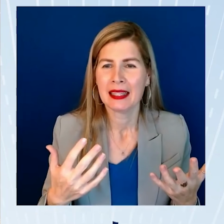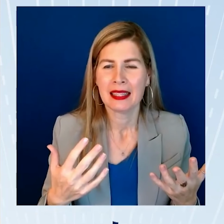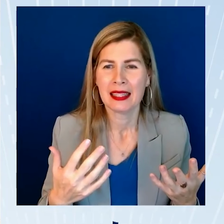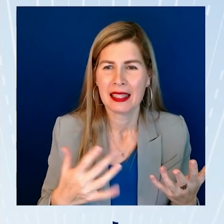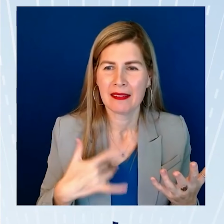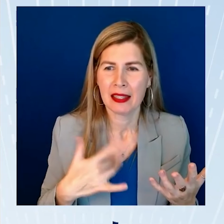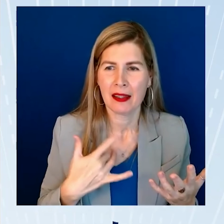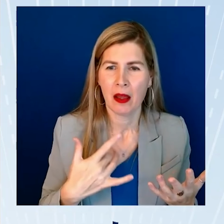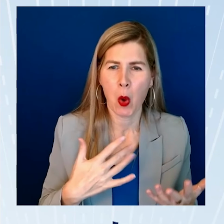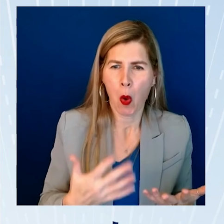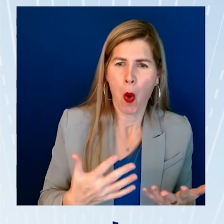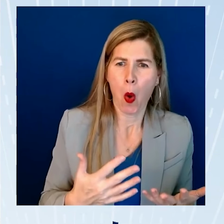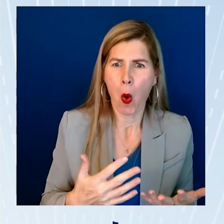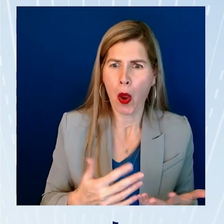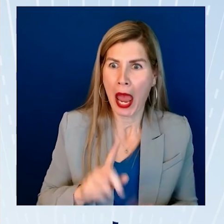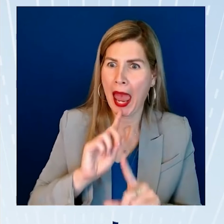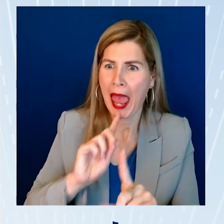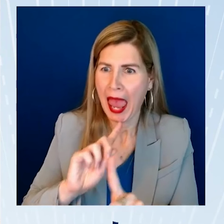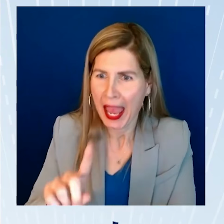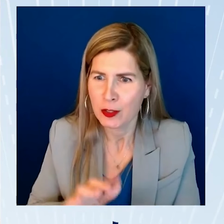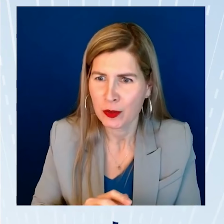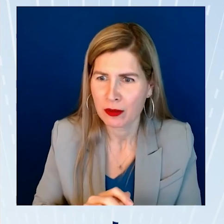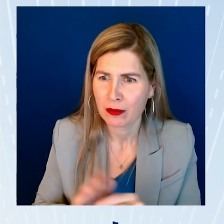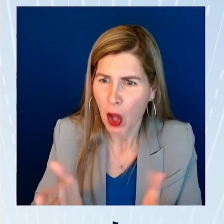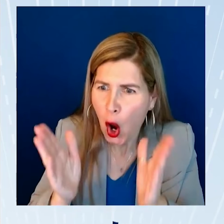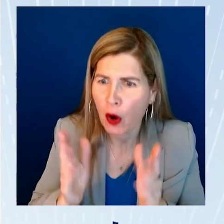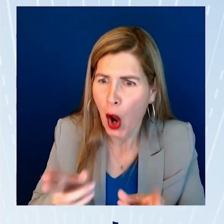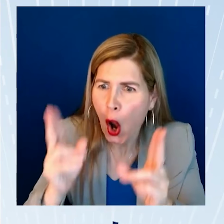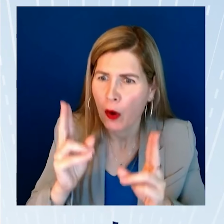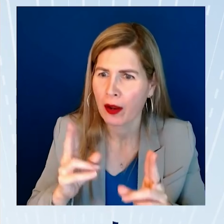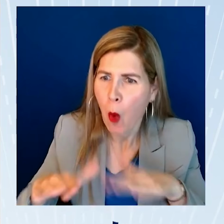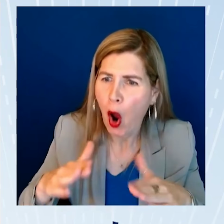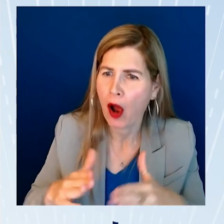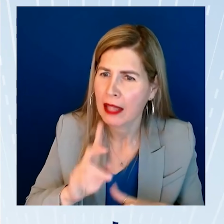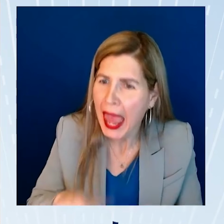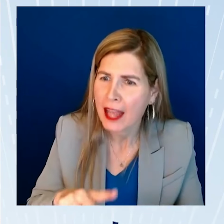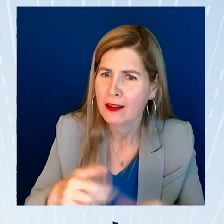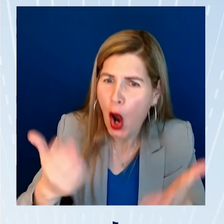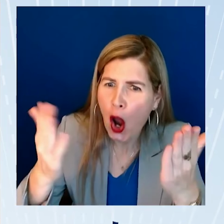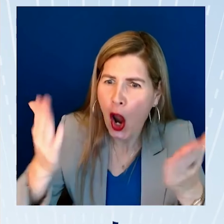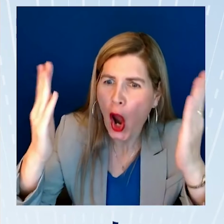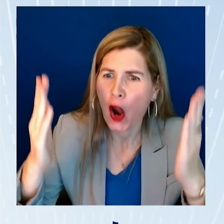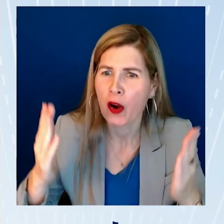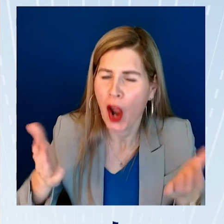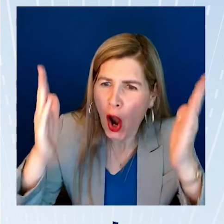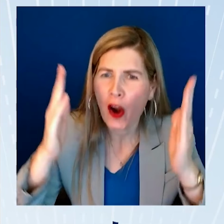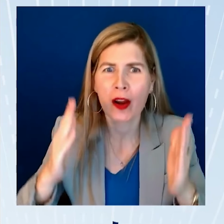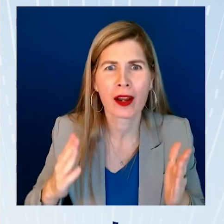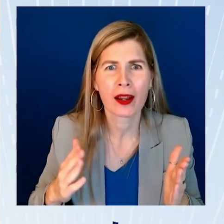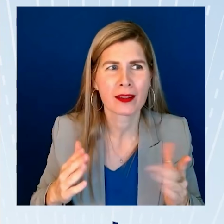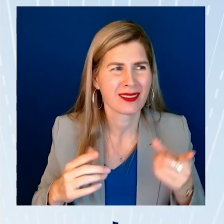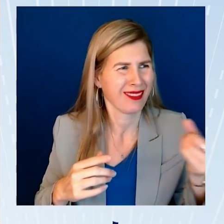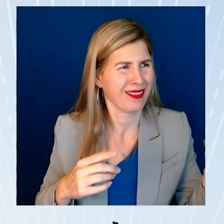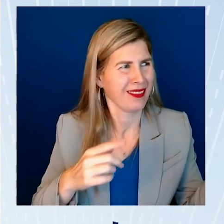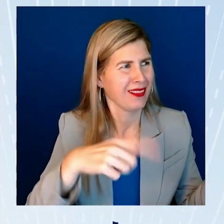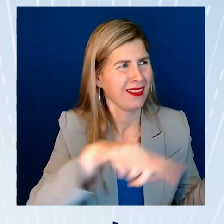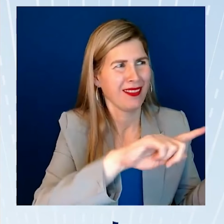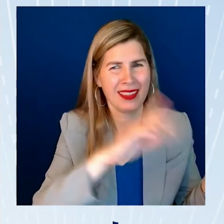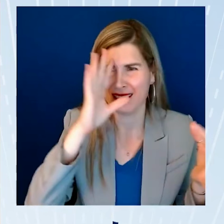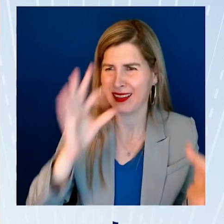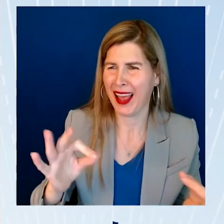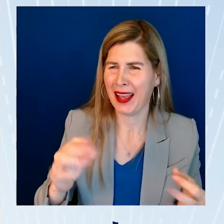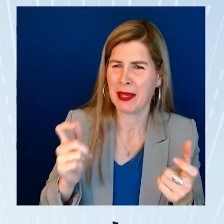don't speak, move, walk, or even think at an arbitrarily chosen pace, will be